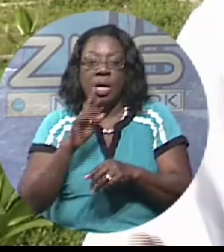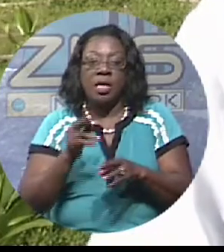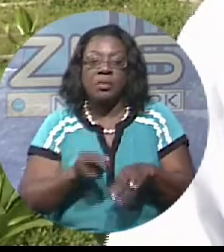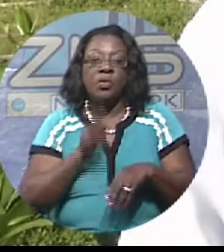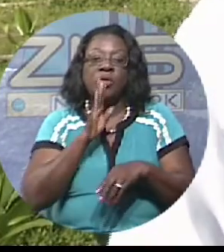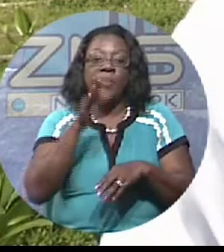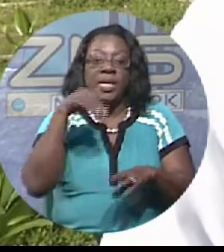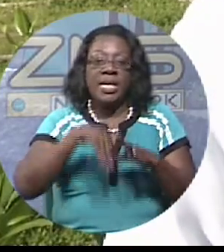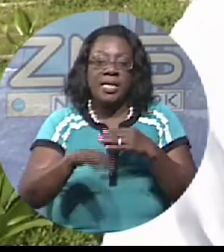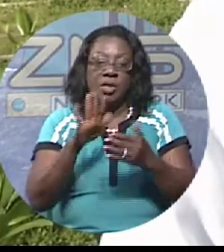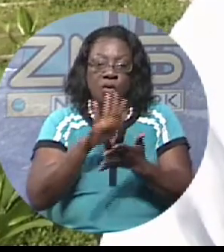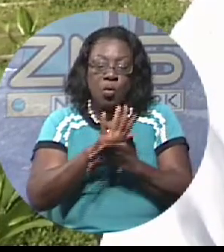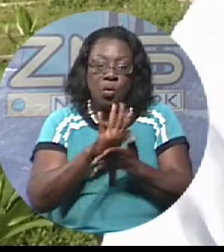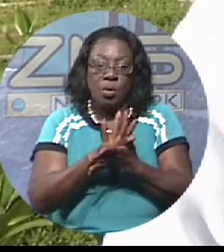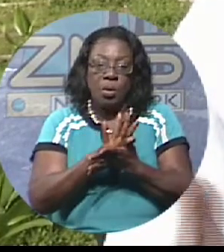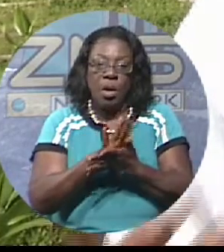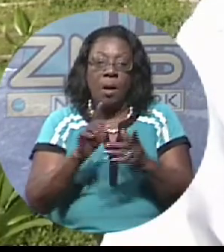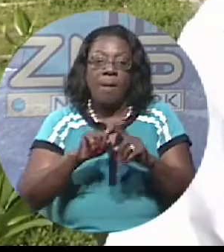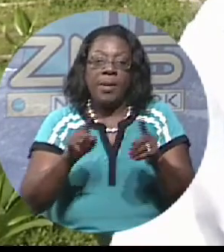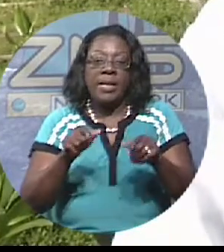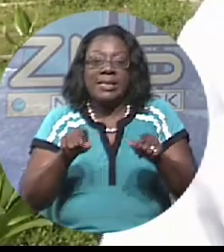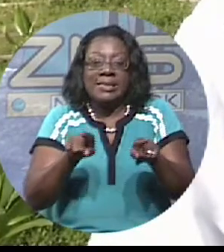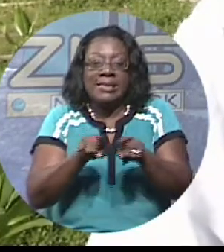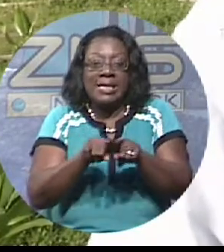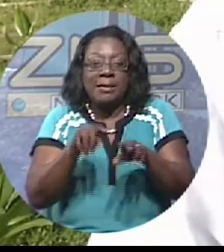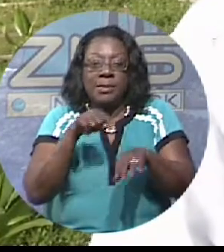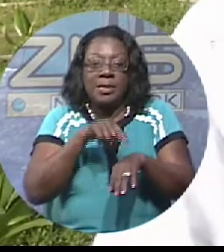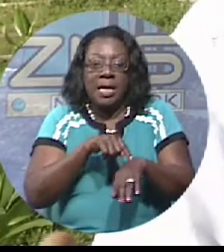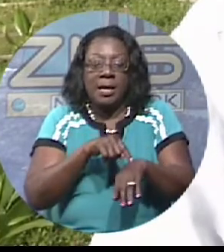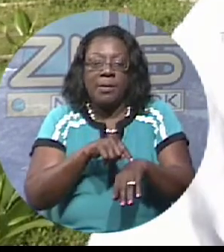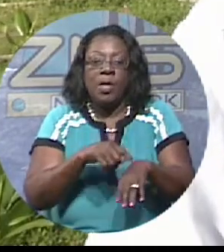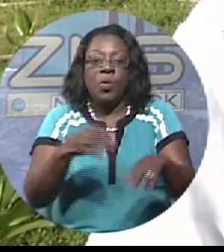to be in school. But at the same time, you got